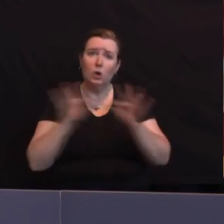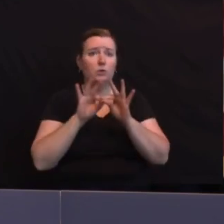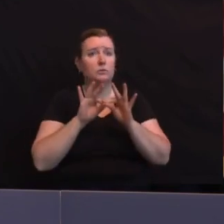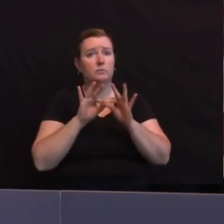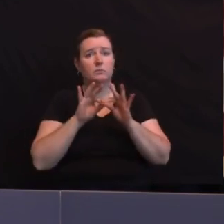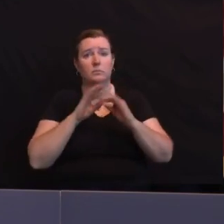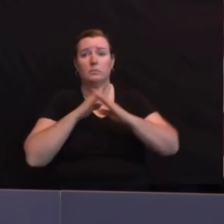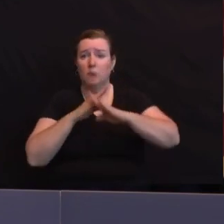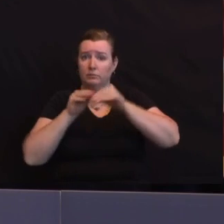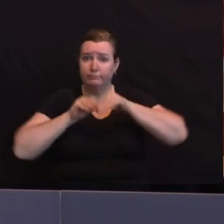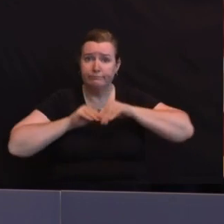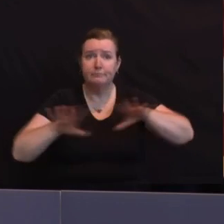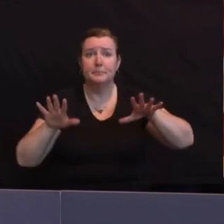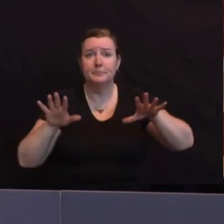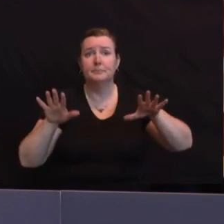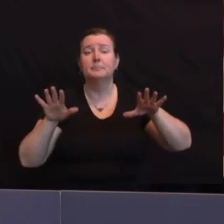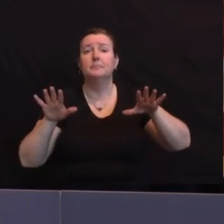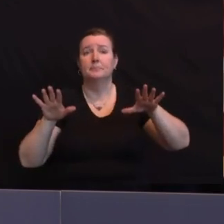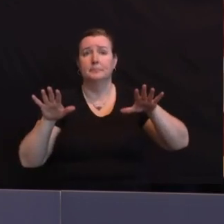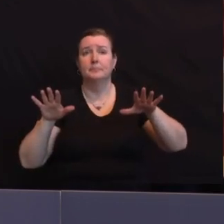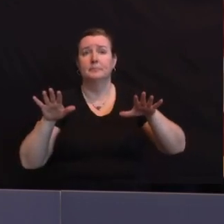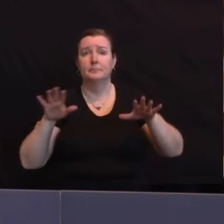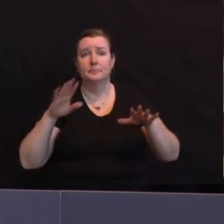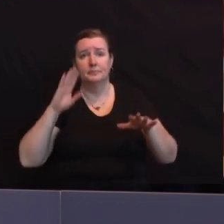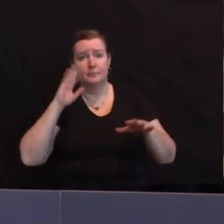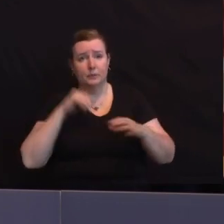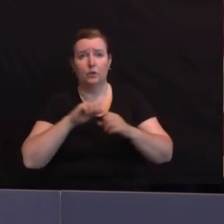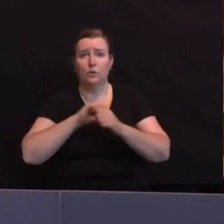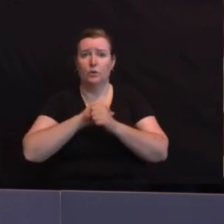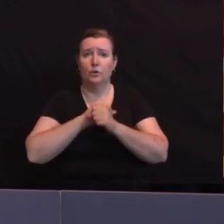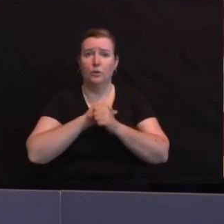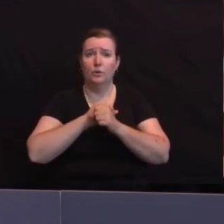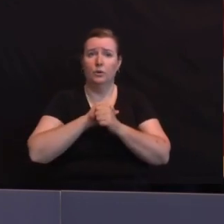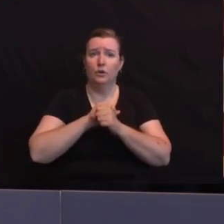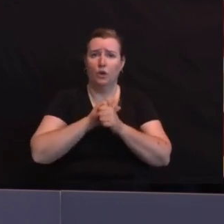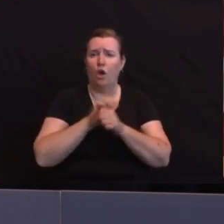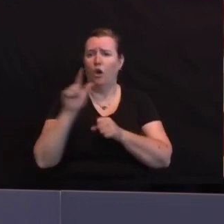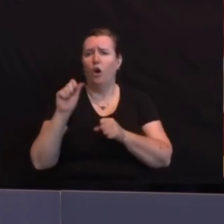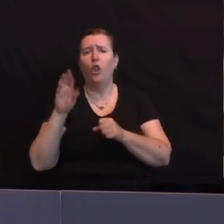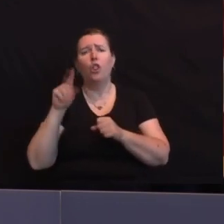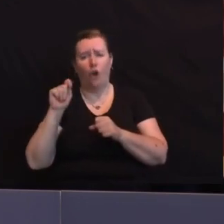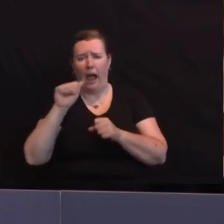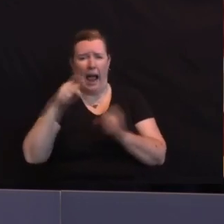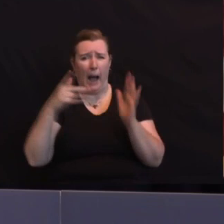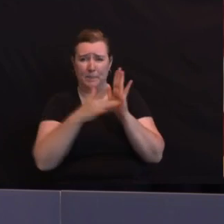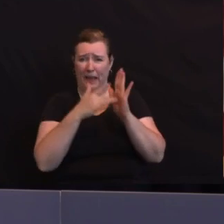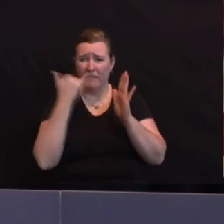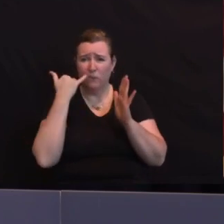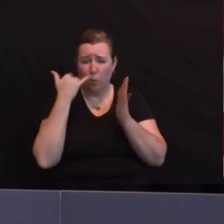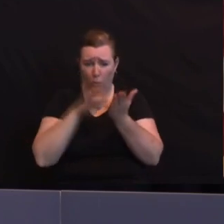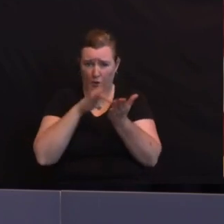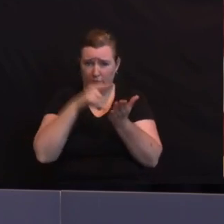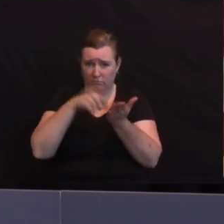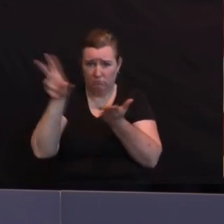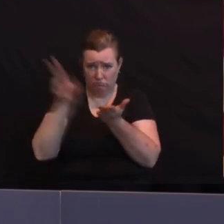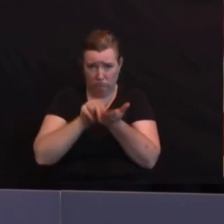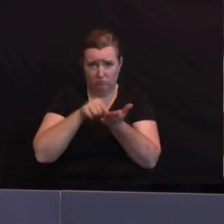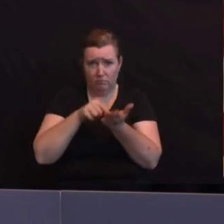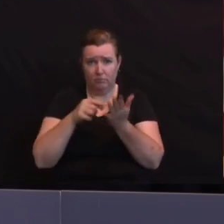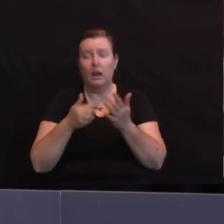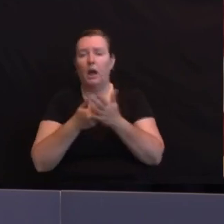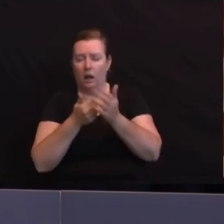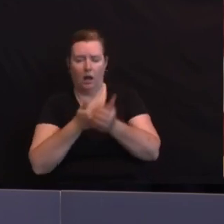COVID-19. And as you know, the COVID Alert NJ app is complementing our traditional contact tracing effort.